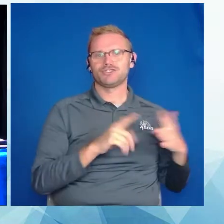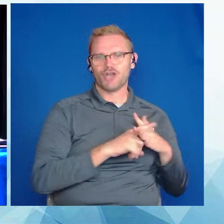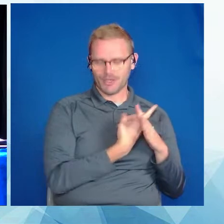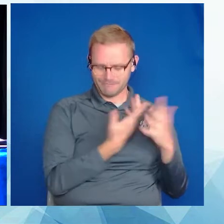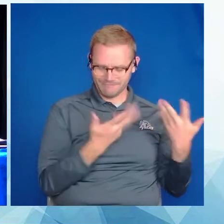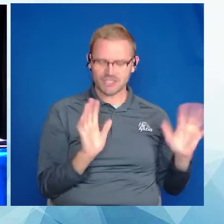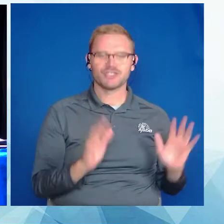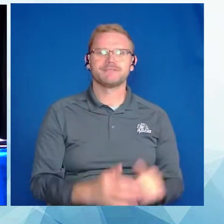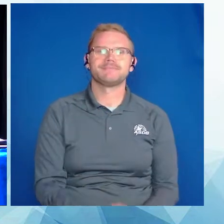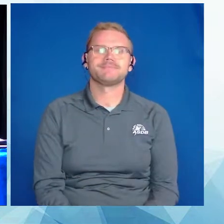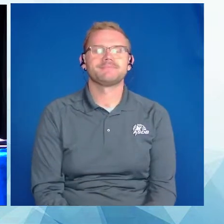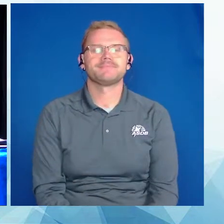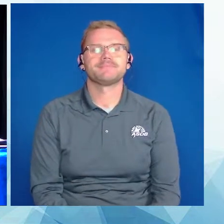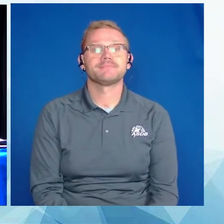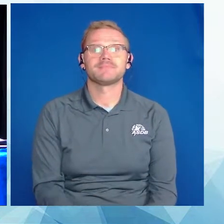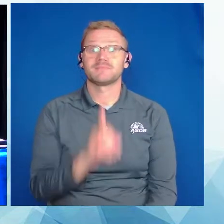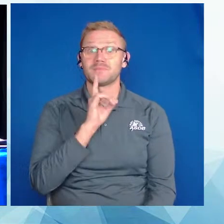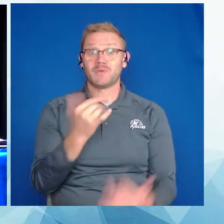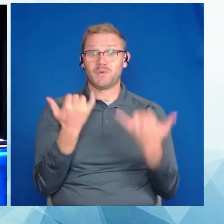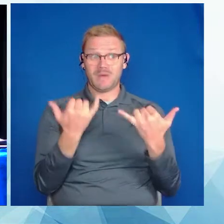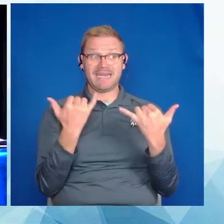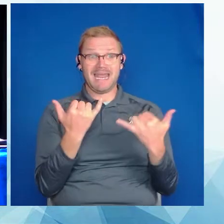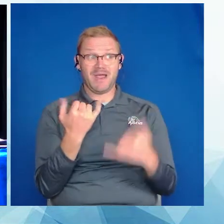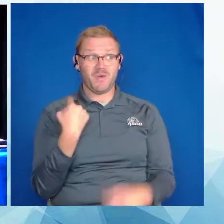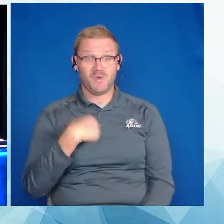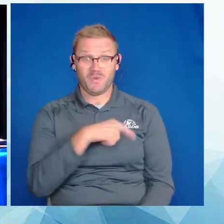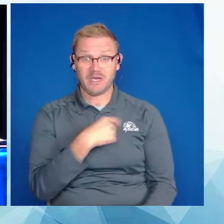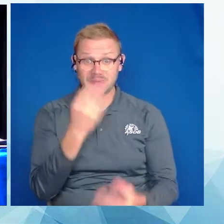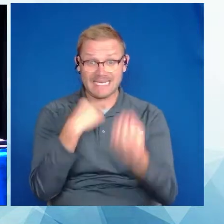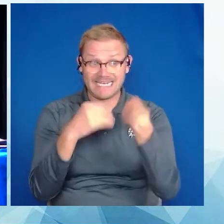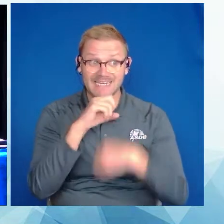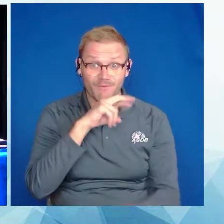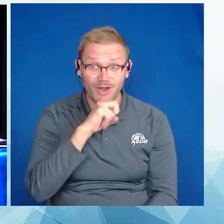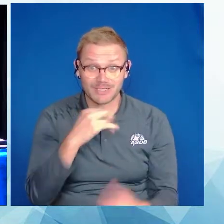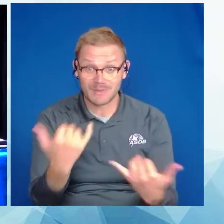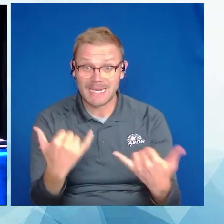So we're currently eating some frogs.